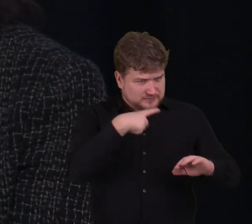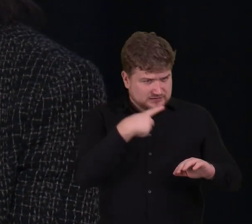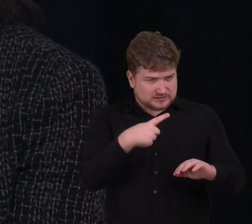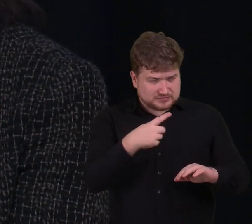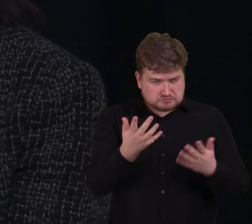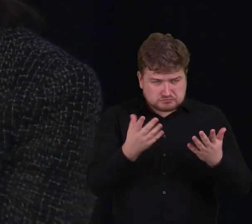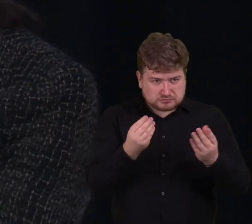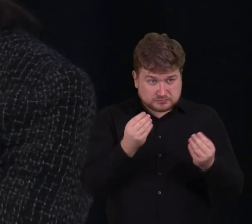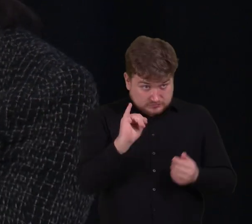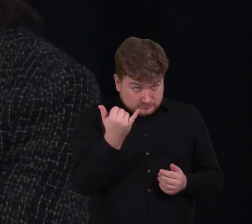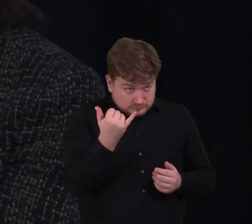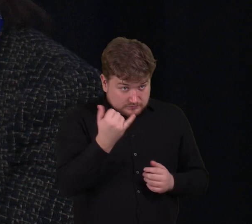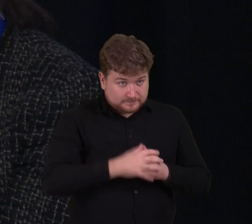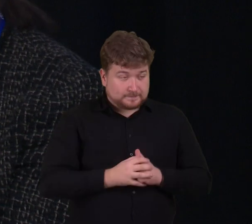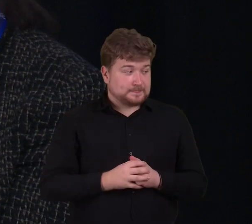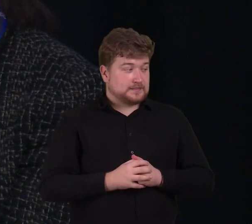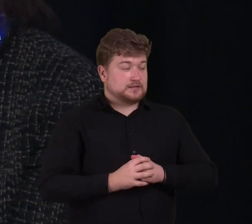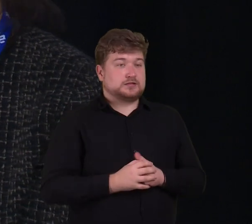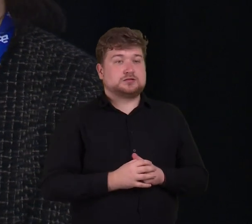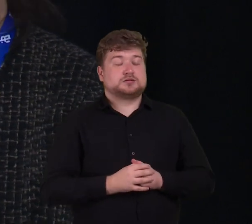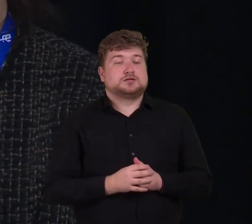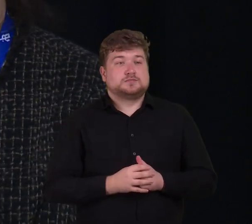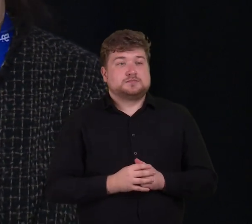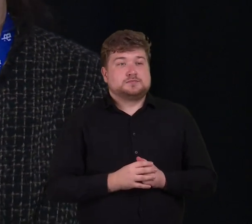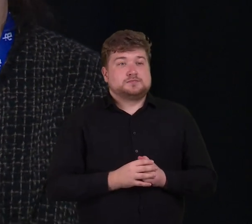institutional. Okay. The link between both